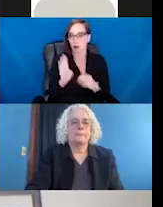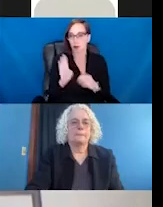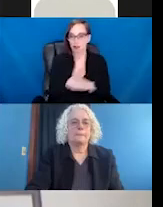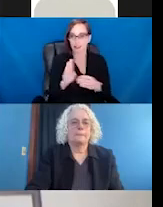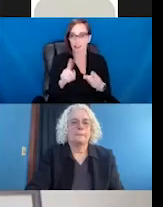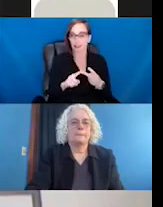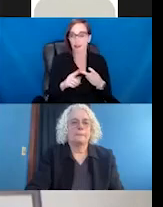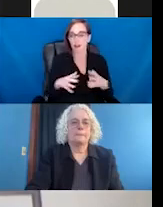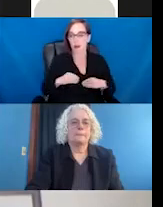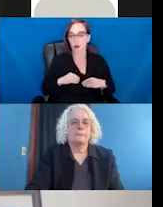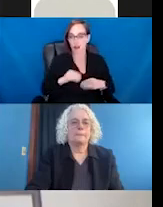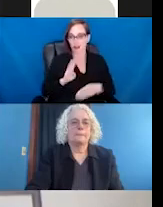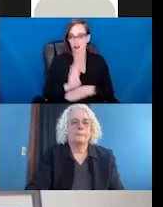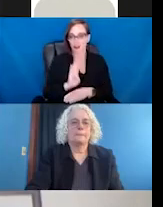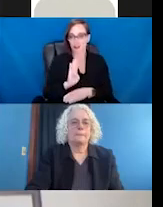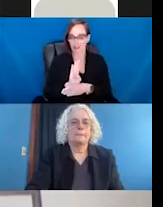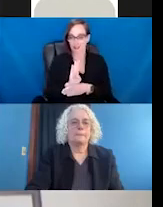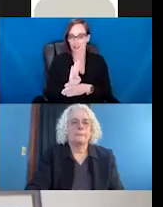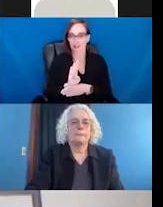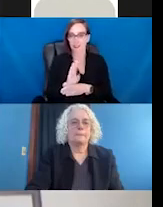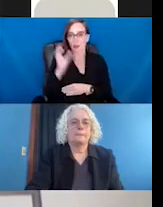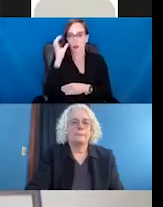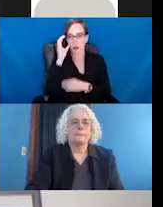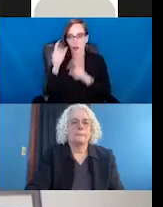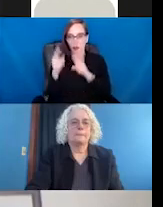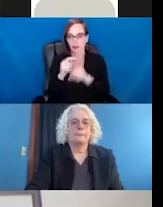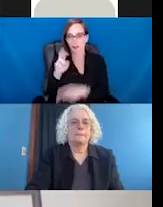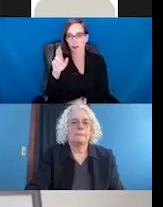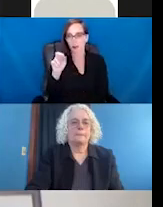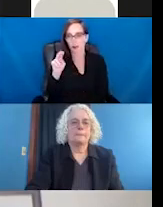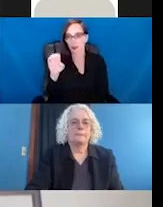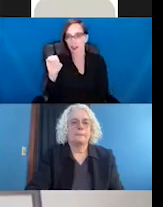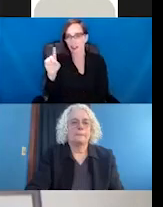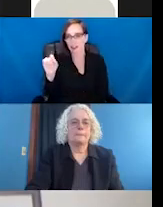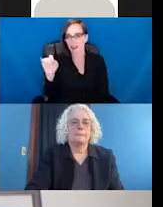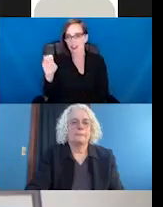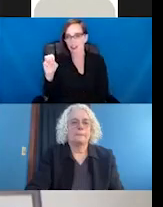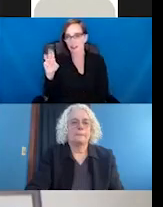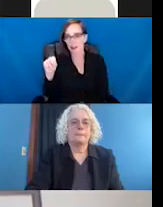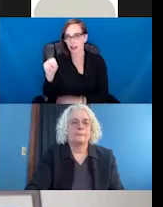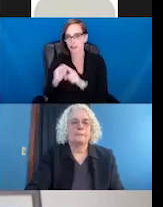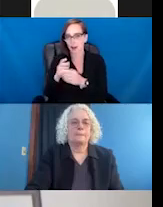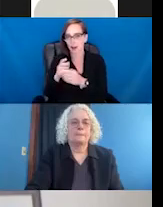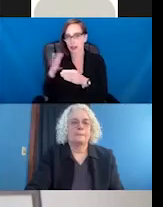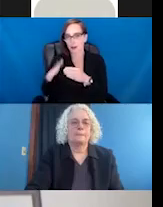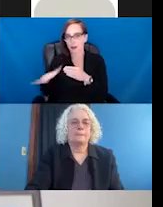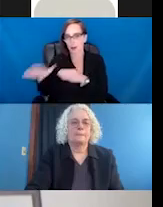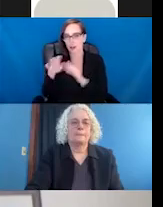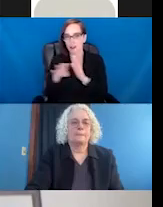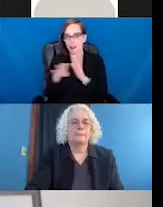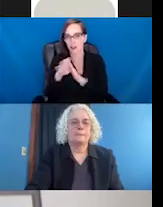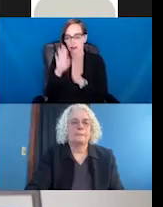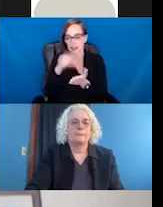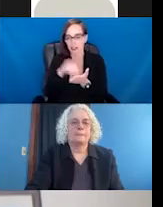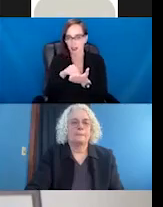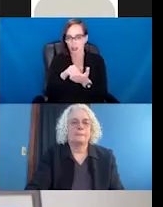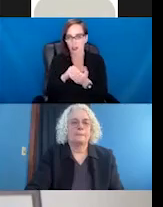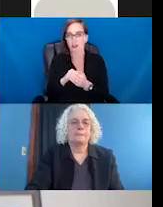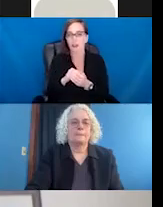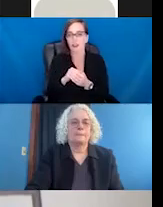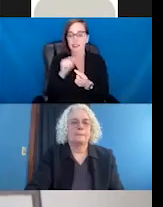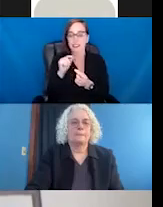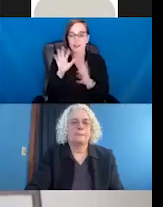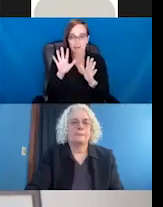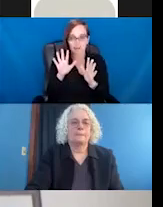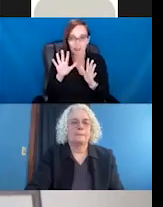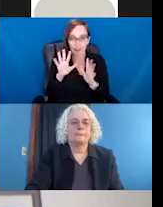we heard about that from Renee Dossman at Neighborhood Development Center. Culturally specific